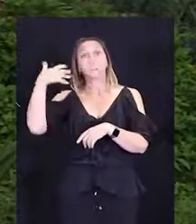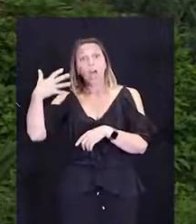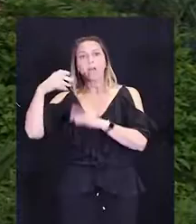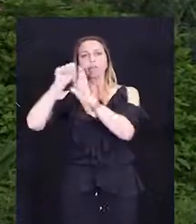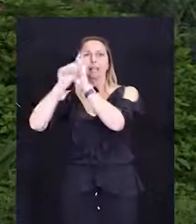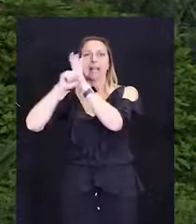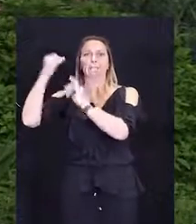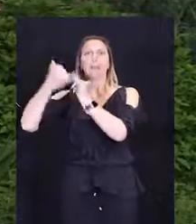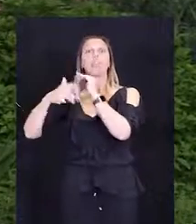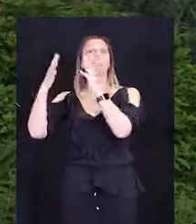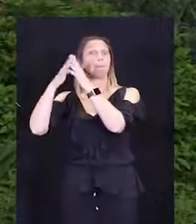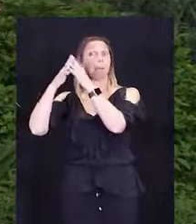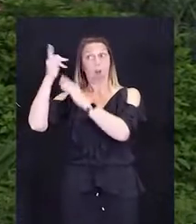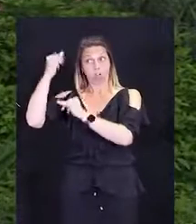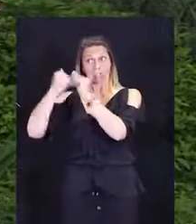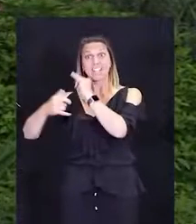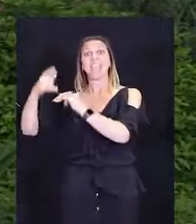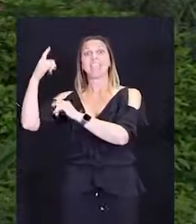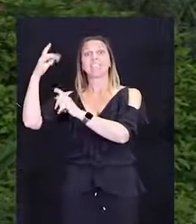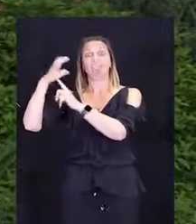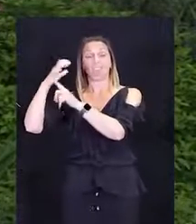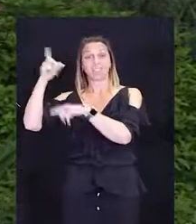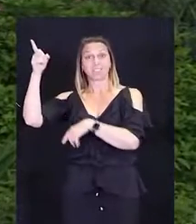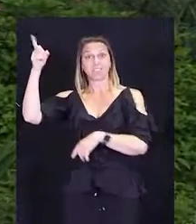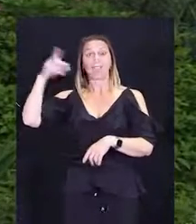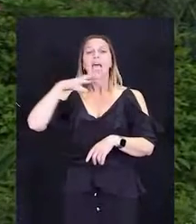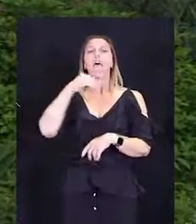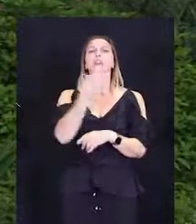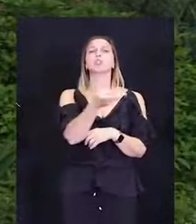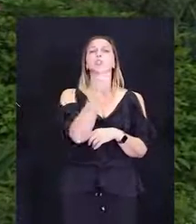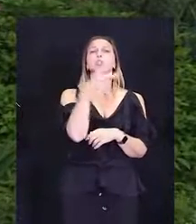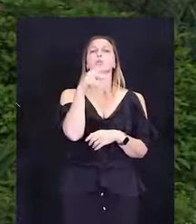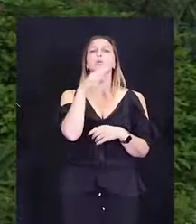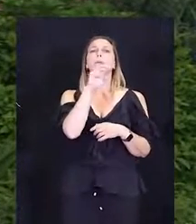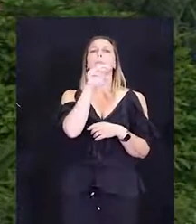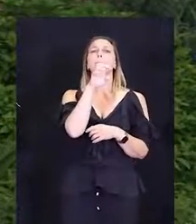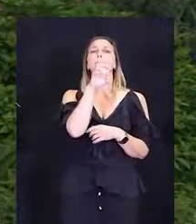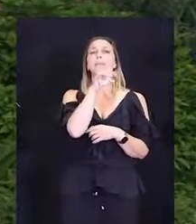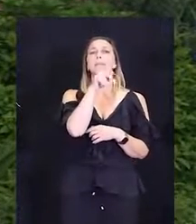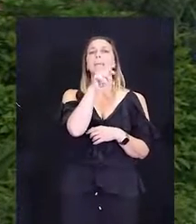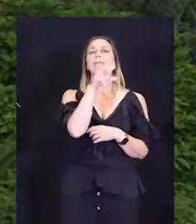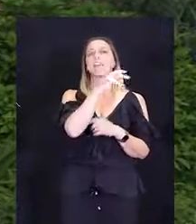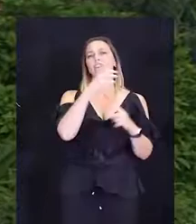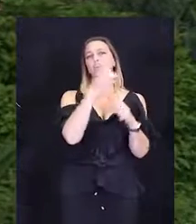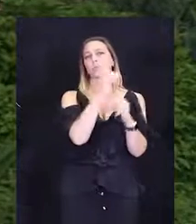advanced to states, with football getting to the state finals, and 2 Mid-Penn Champions in basketball.